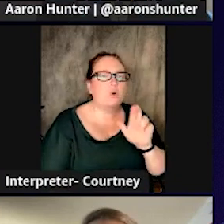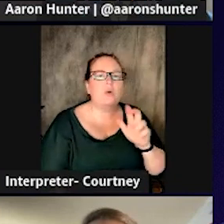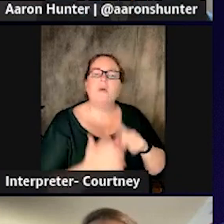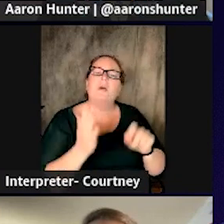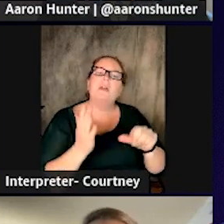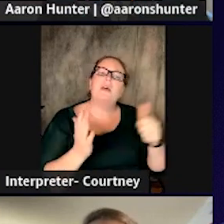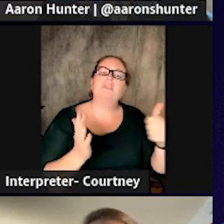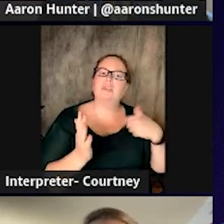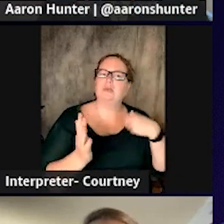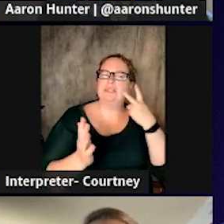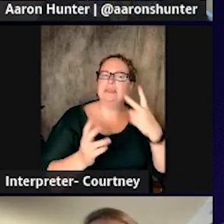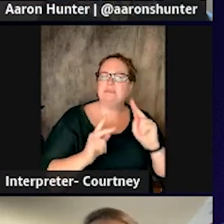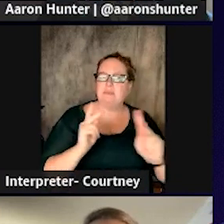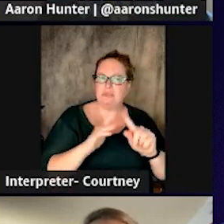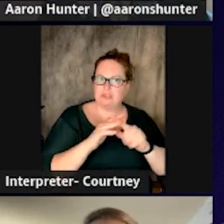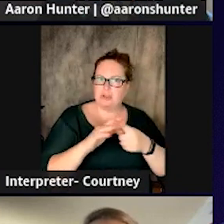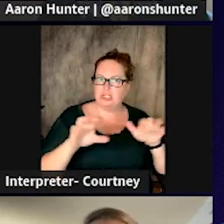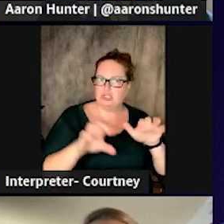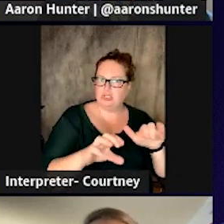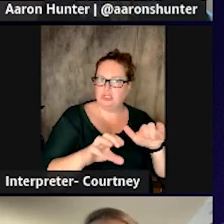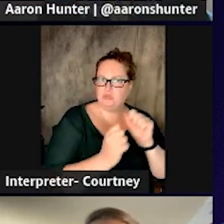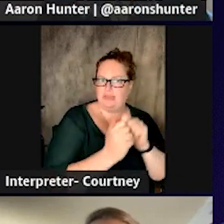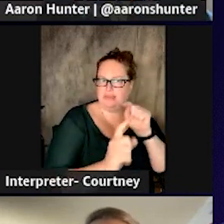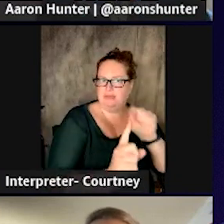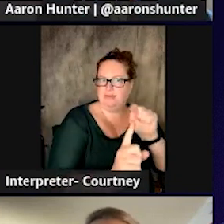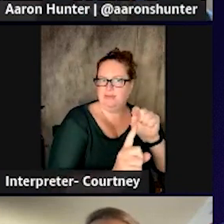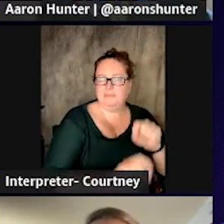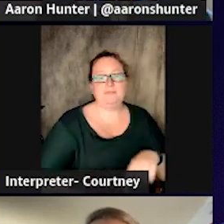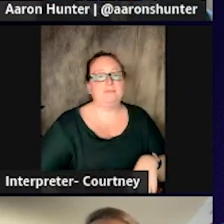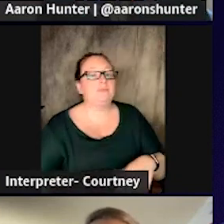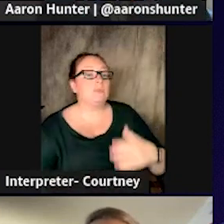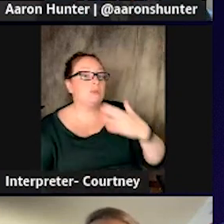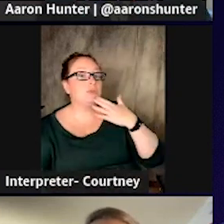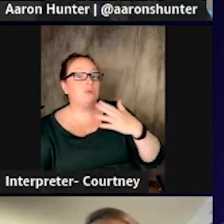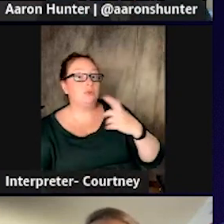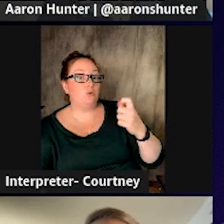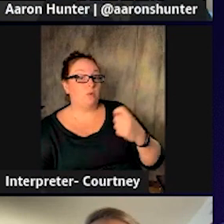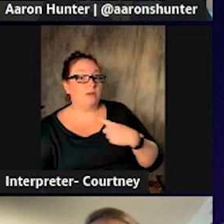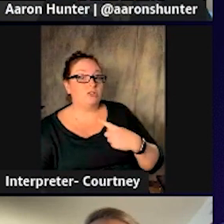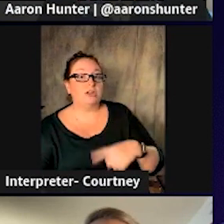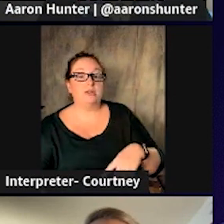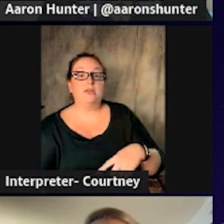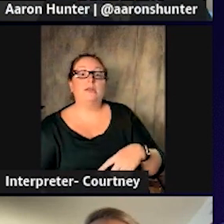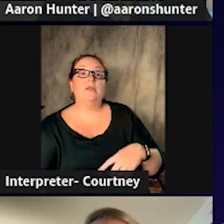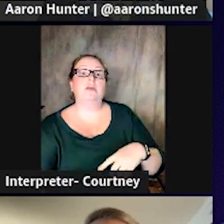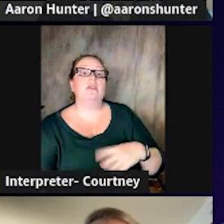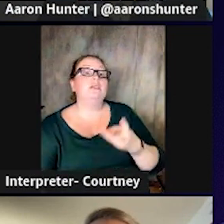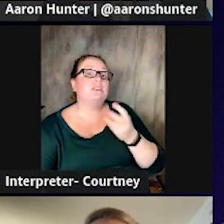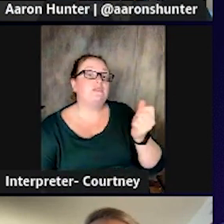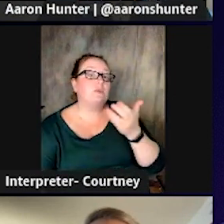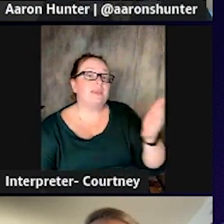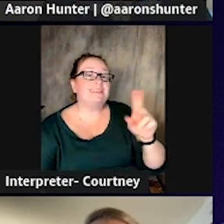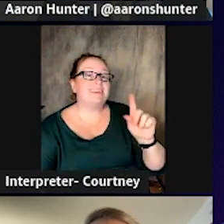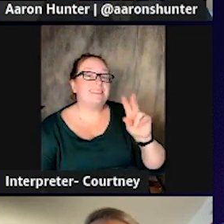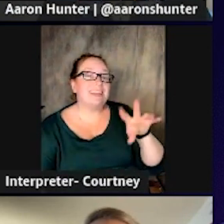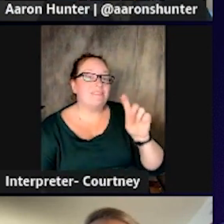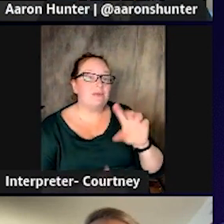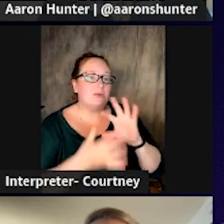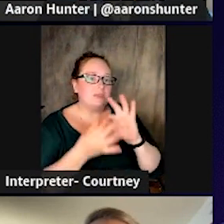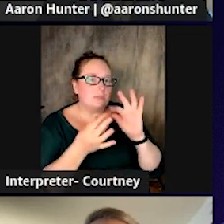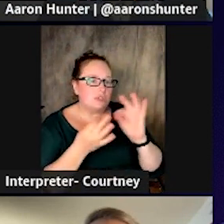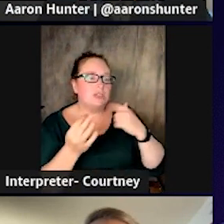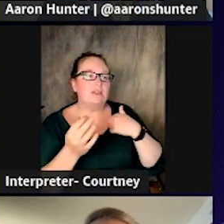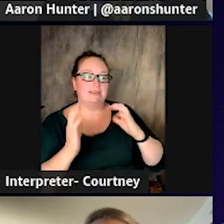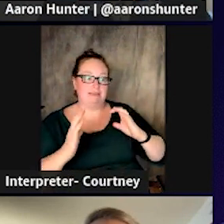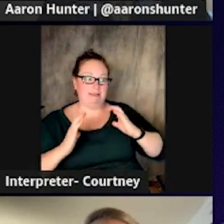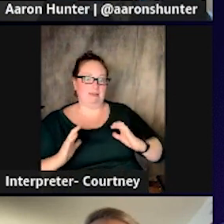people can start to do with it afterwards? Great question, Jillian. So there's just a few things, like David was mentioning, like I would figure out as a customer what log groups